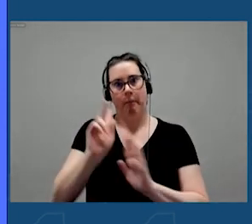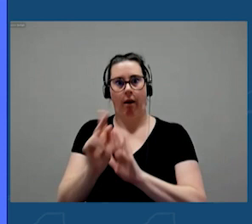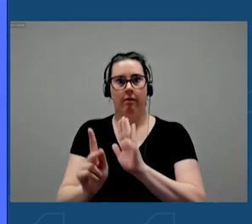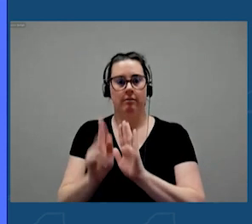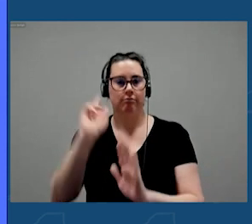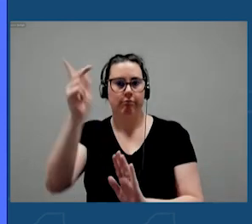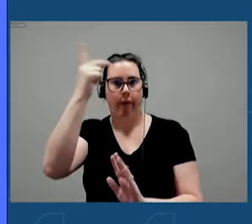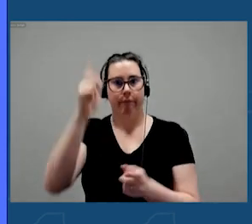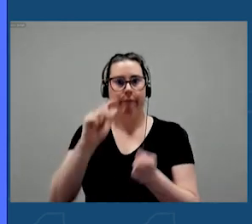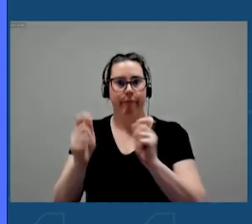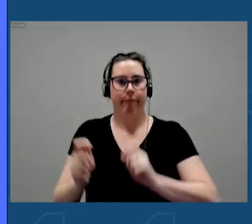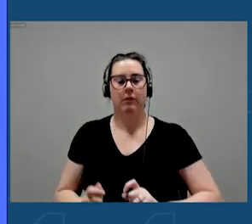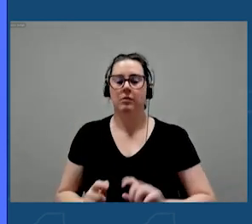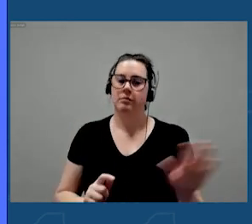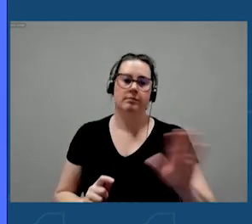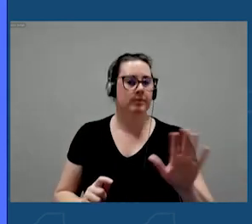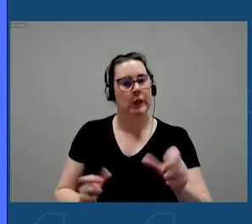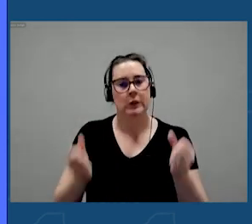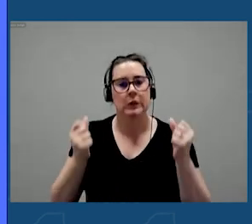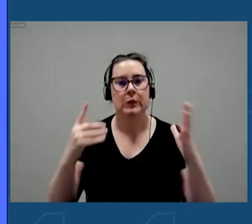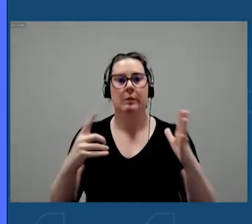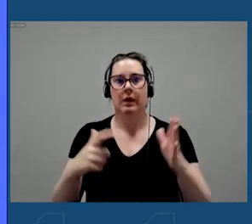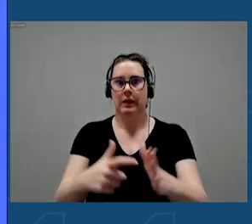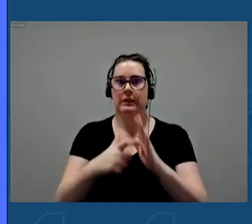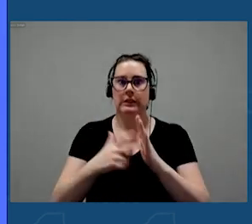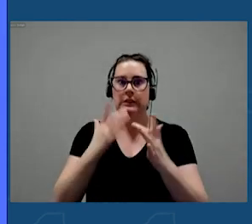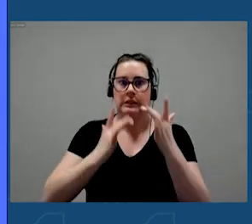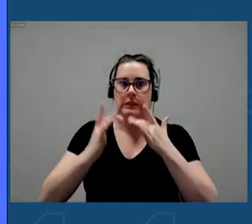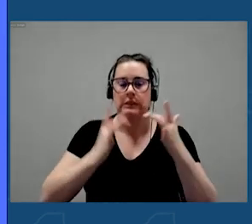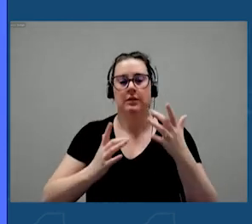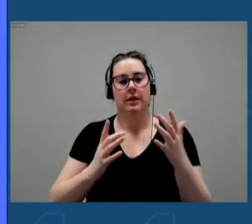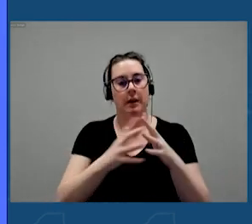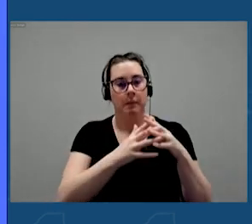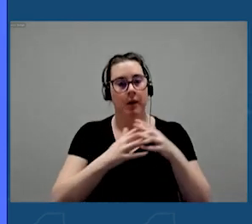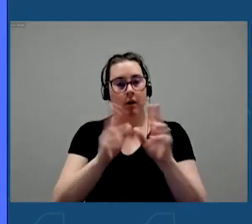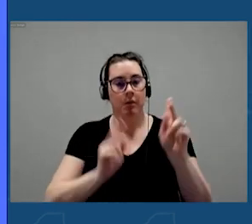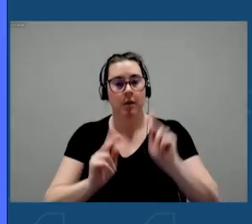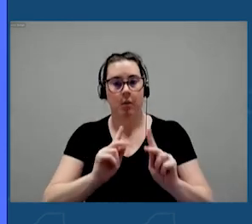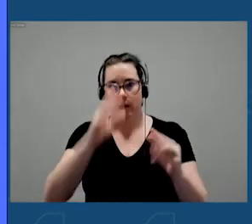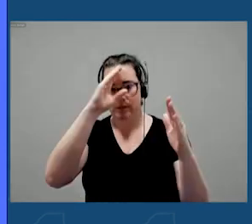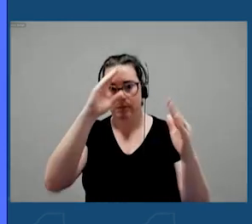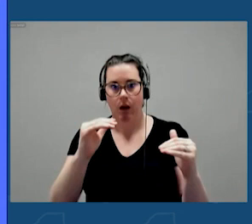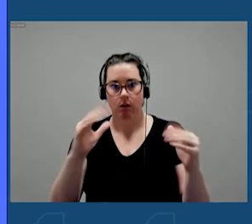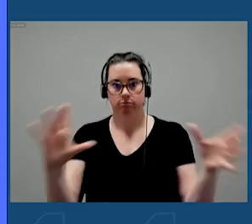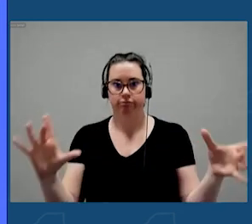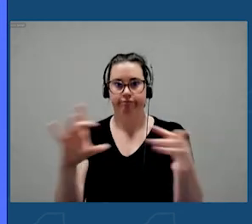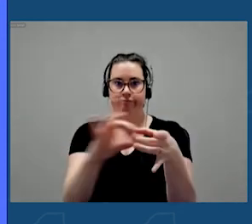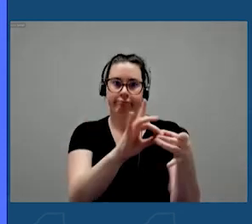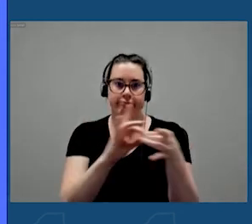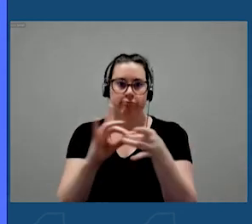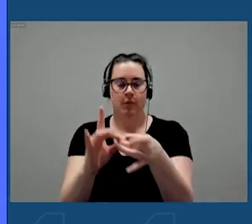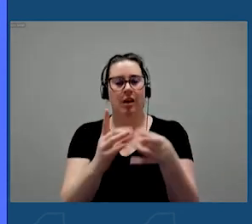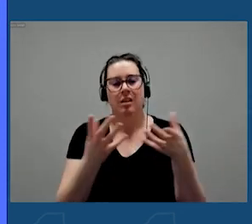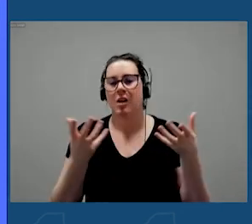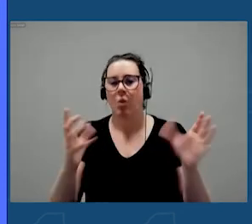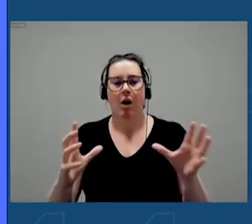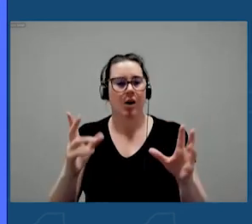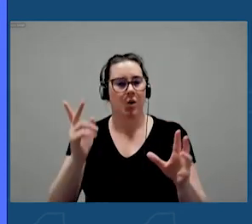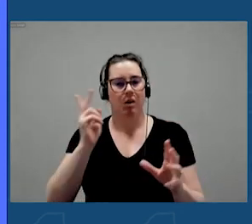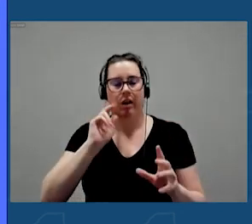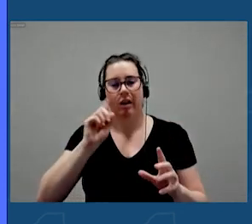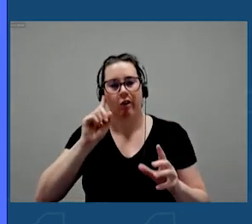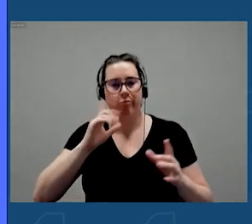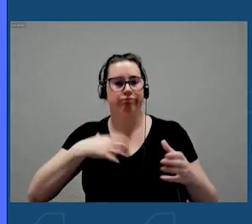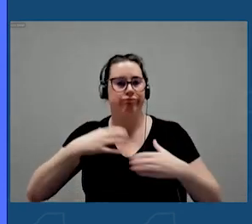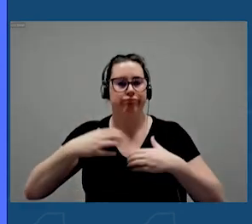there's too many needs that need to be met. The American people expect us to work together. They don't want to hear. But I was in Congress representing the